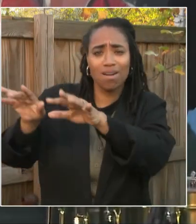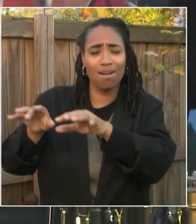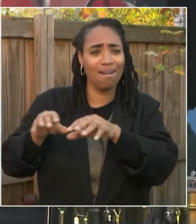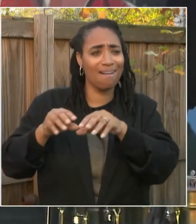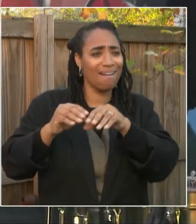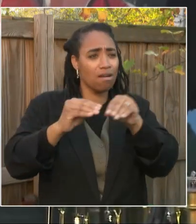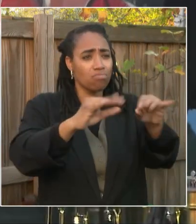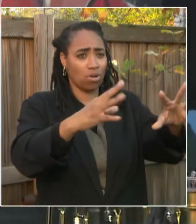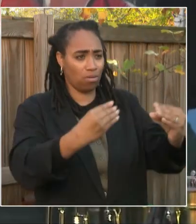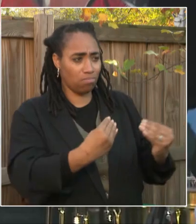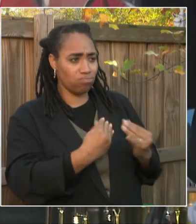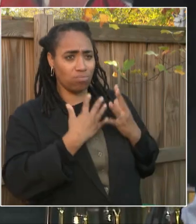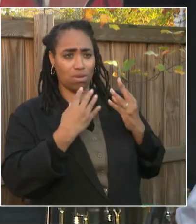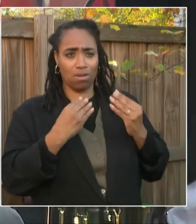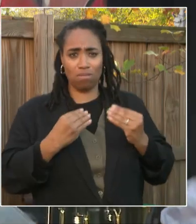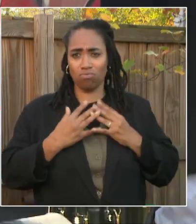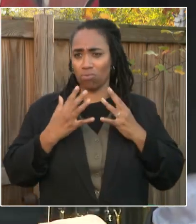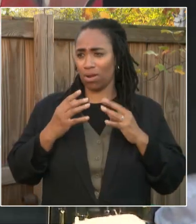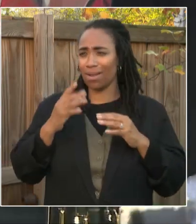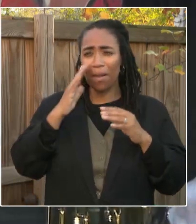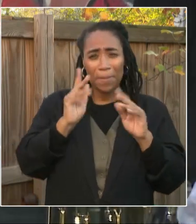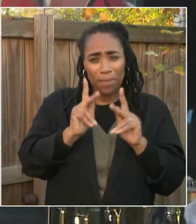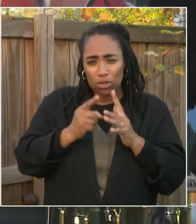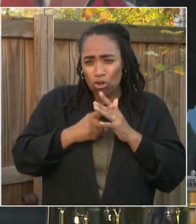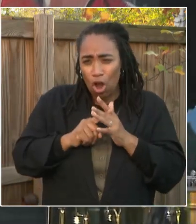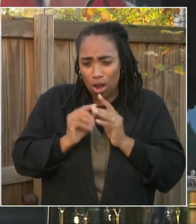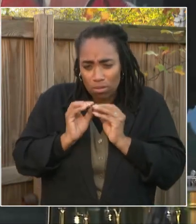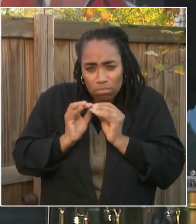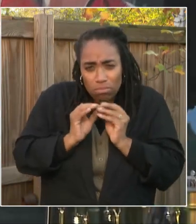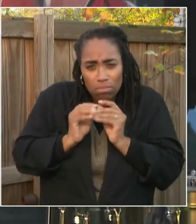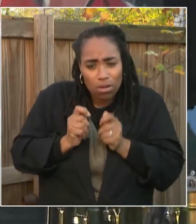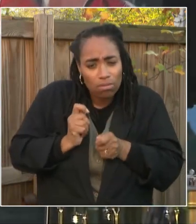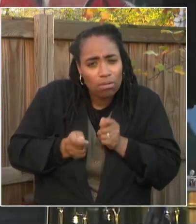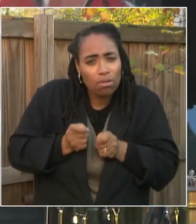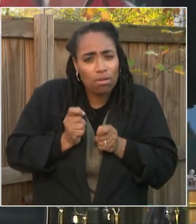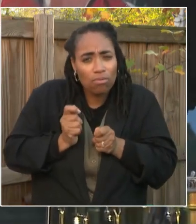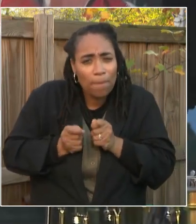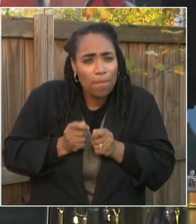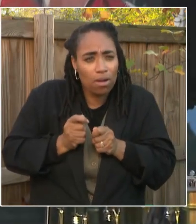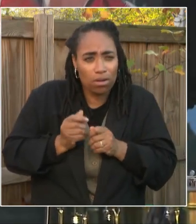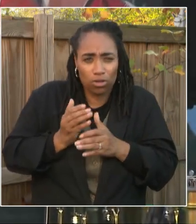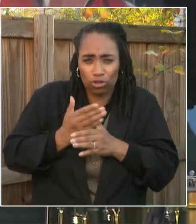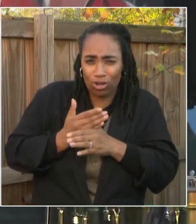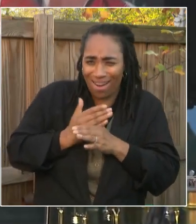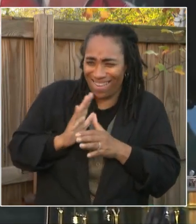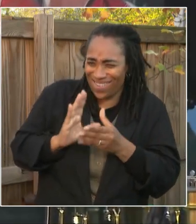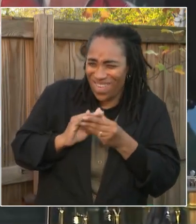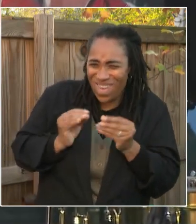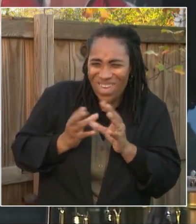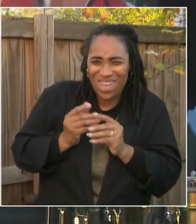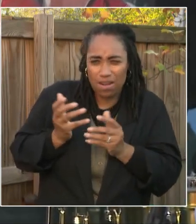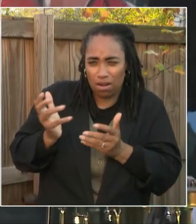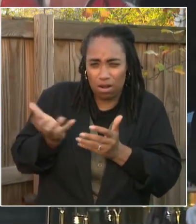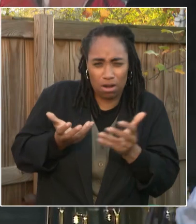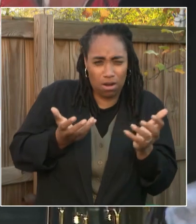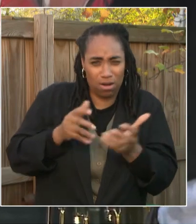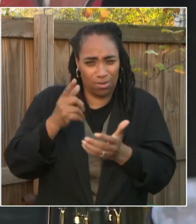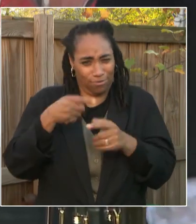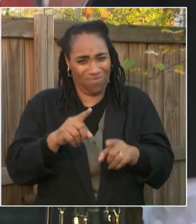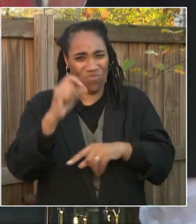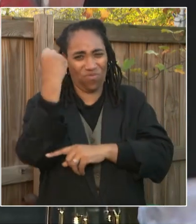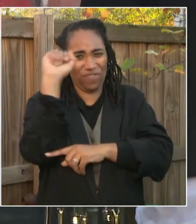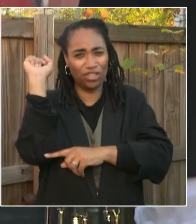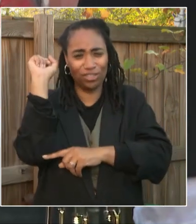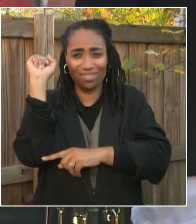and the drums are an important part of what has told our story and driven our revolutions. And so it was with Dope